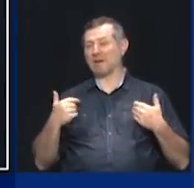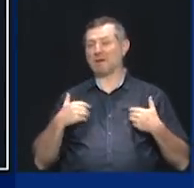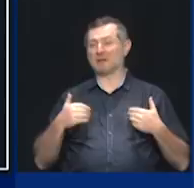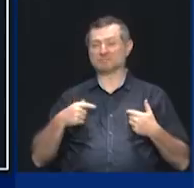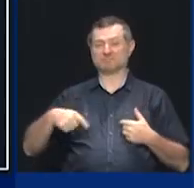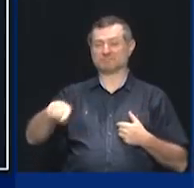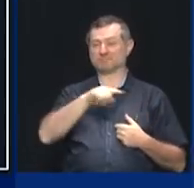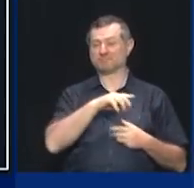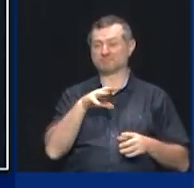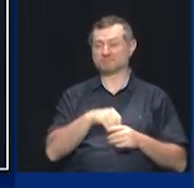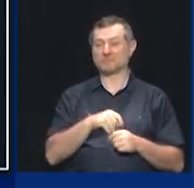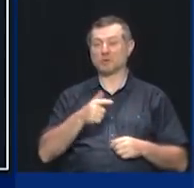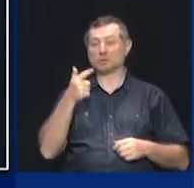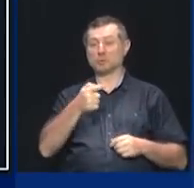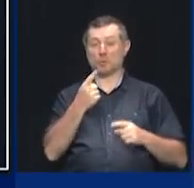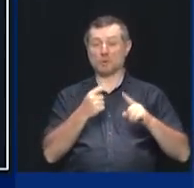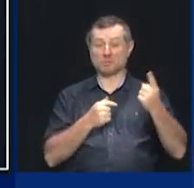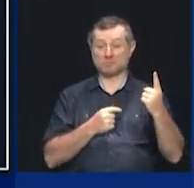shot once.